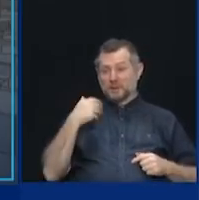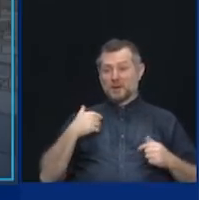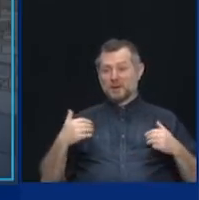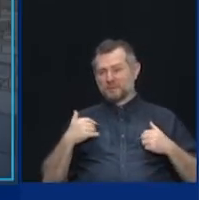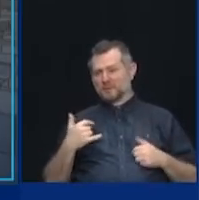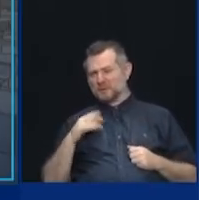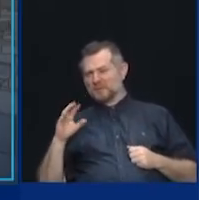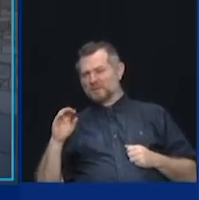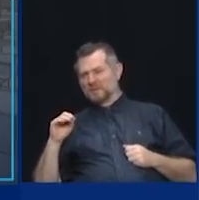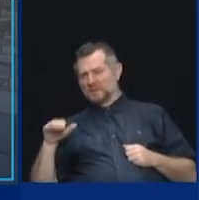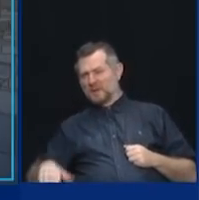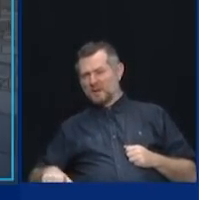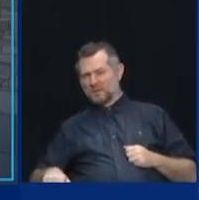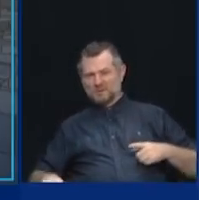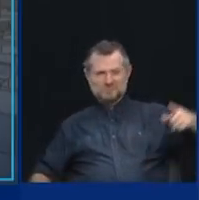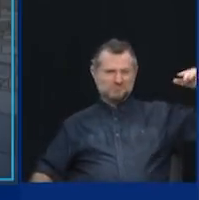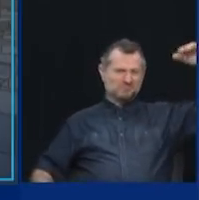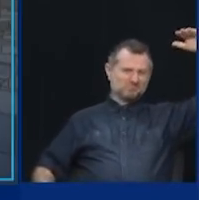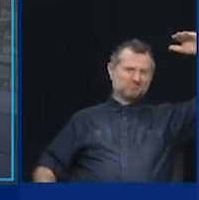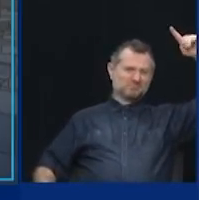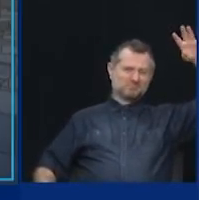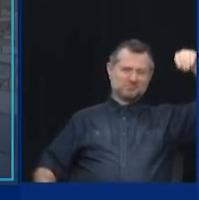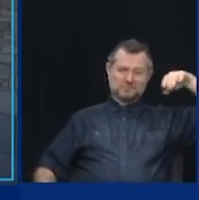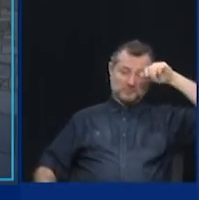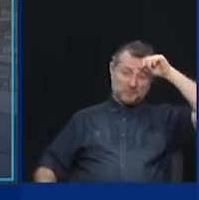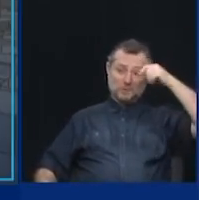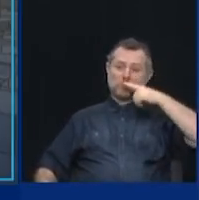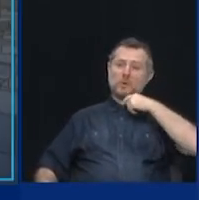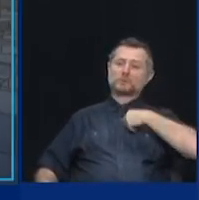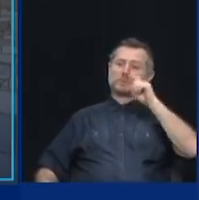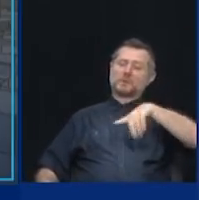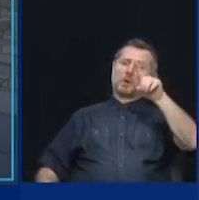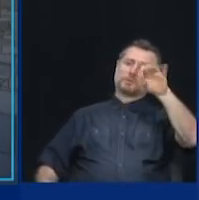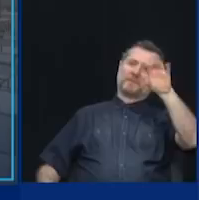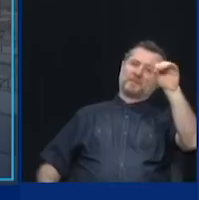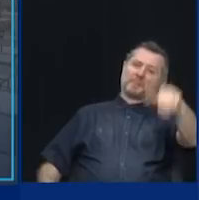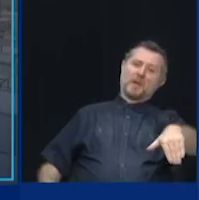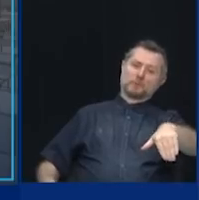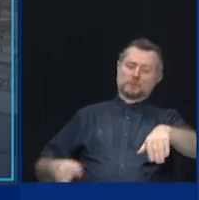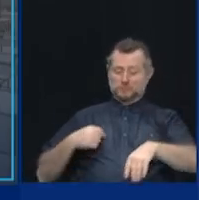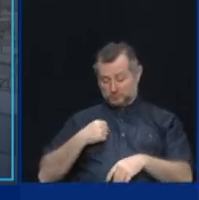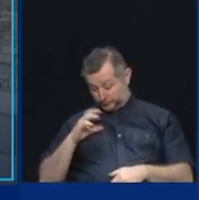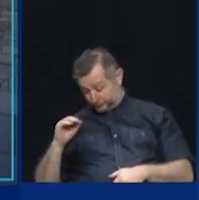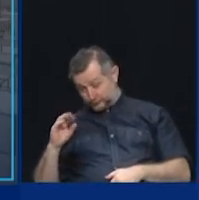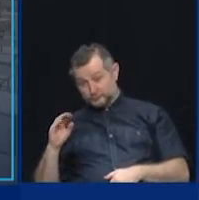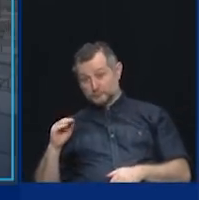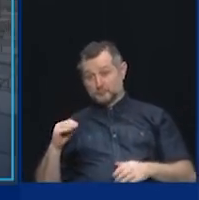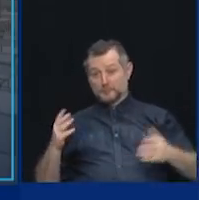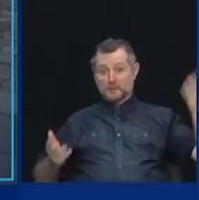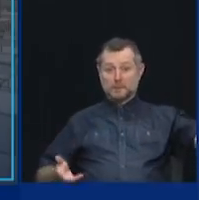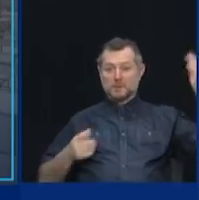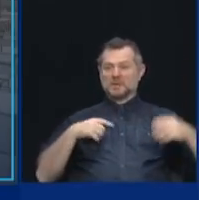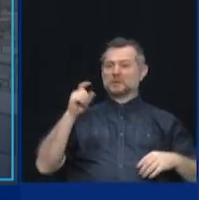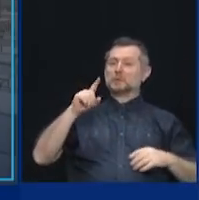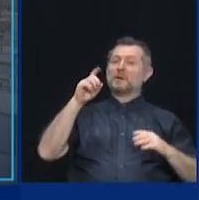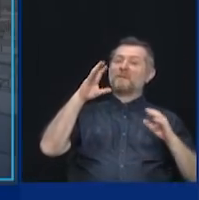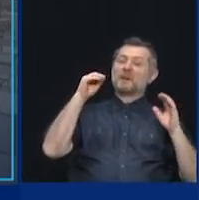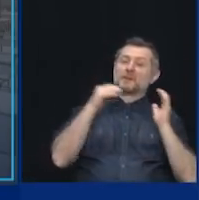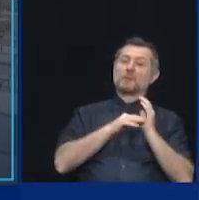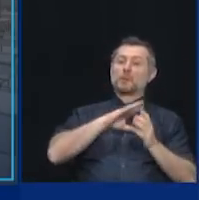50,000. Well, you're going to need 150,000 in 2 to 3 weeks. That's what I was